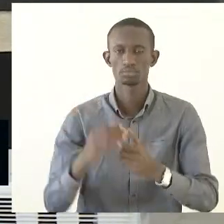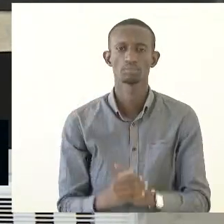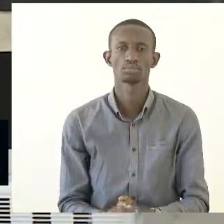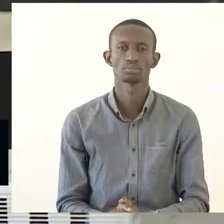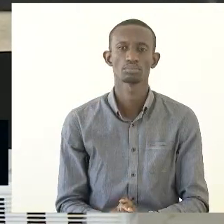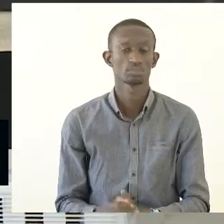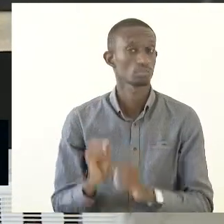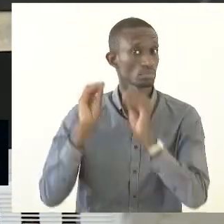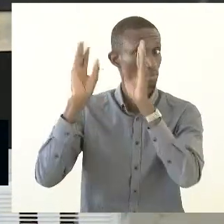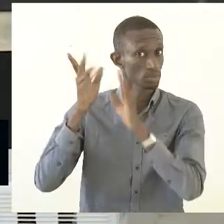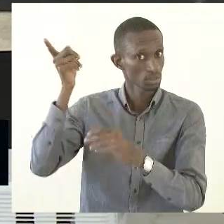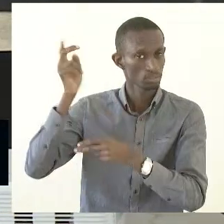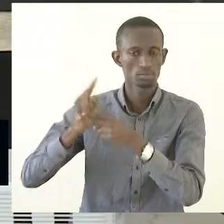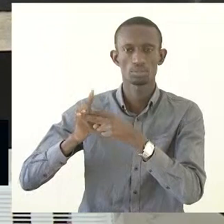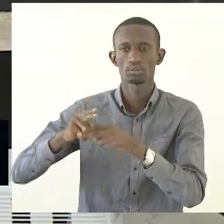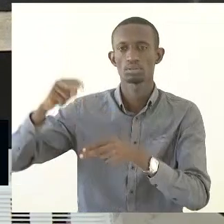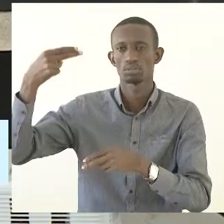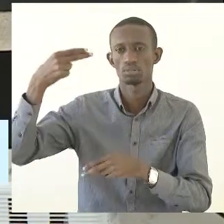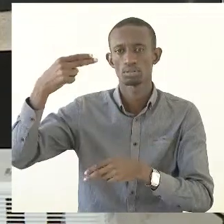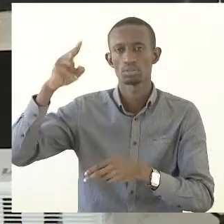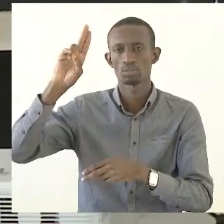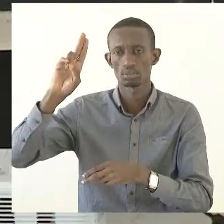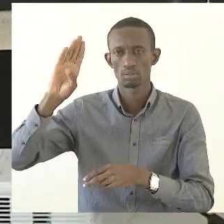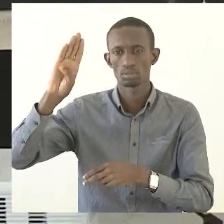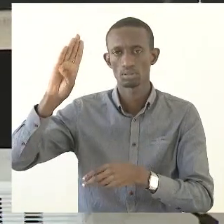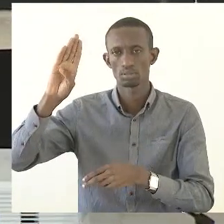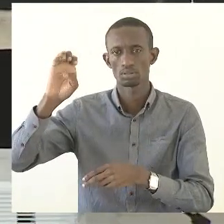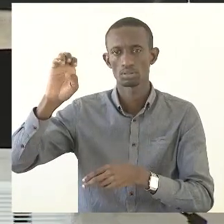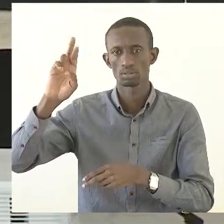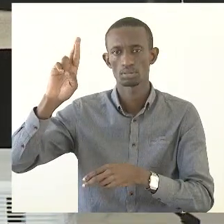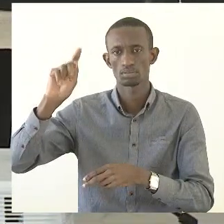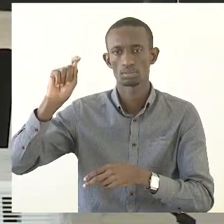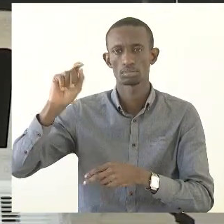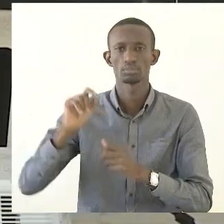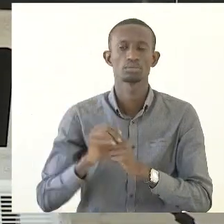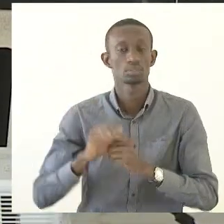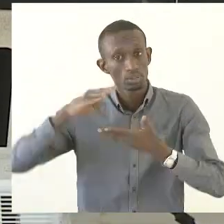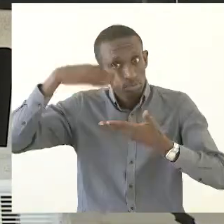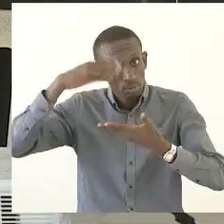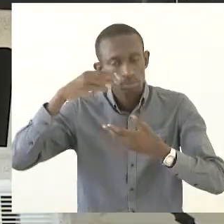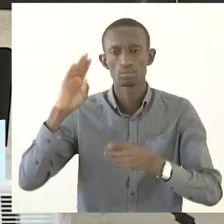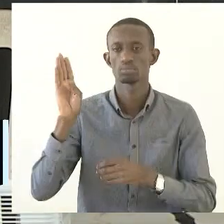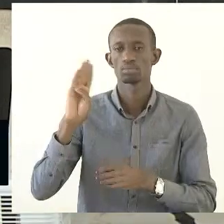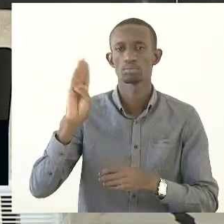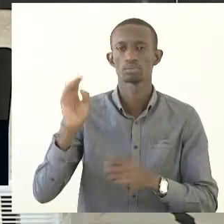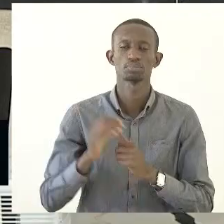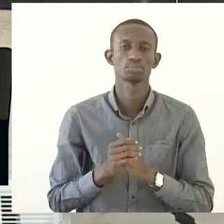be taking you through the biology lesson. And the biology lesson of today is of senior 2